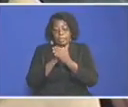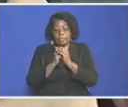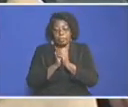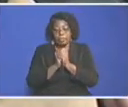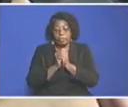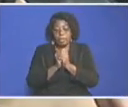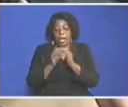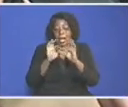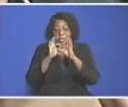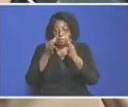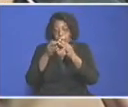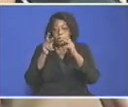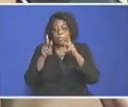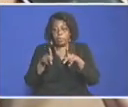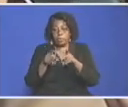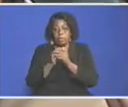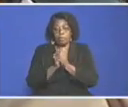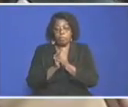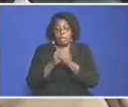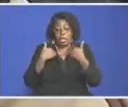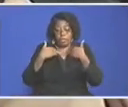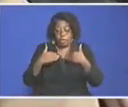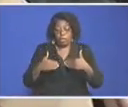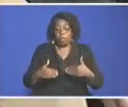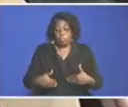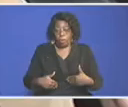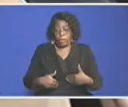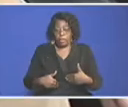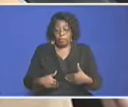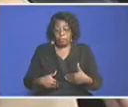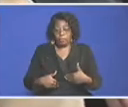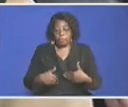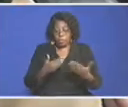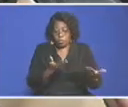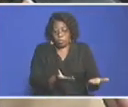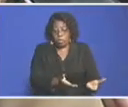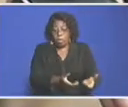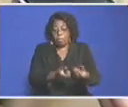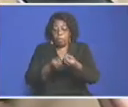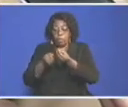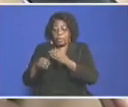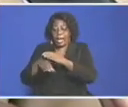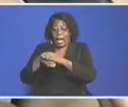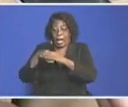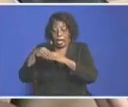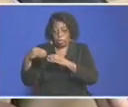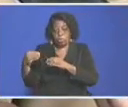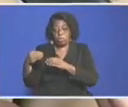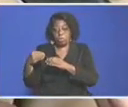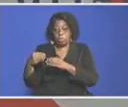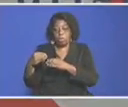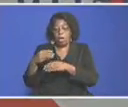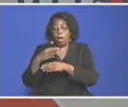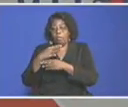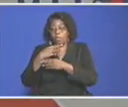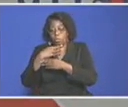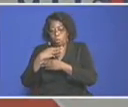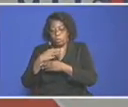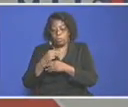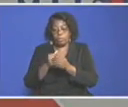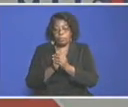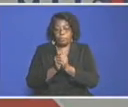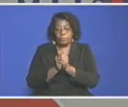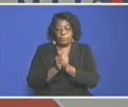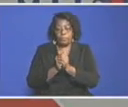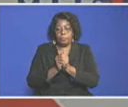the family member, the body was fished out of the canals. The persons were